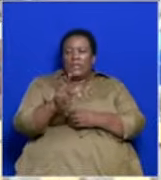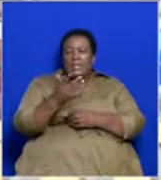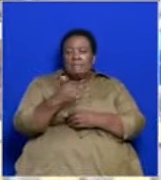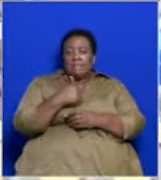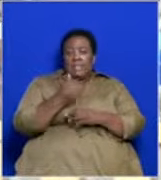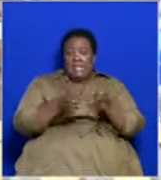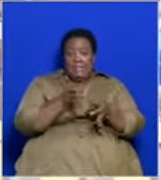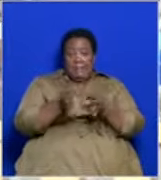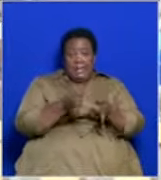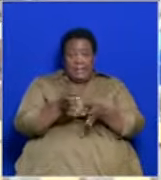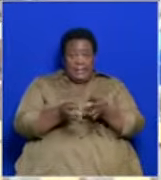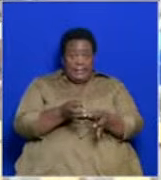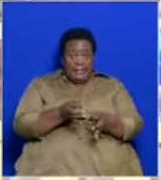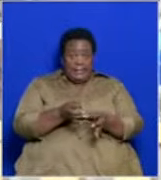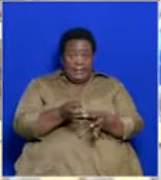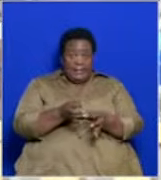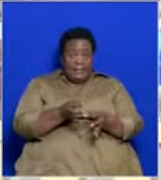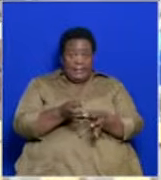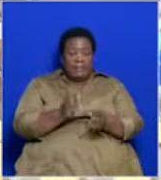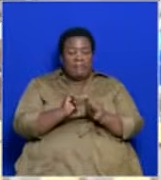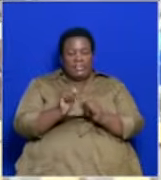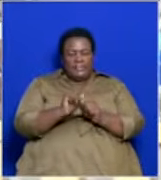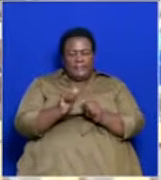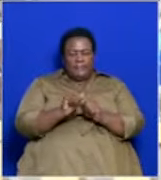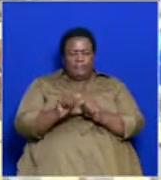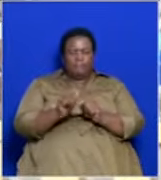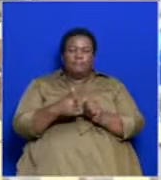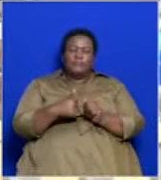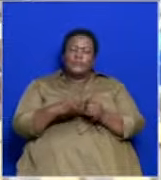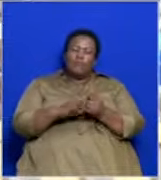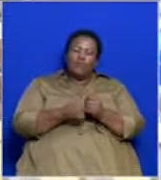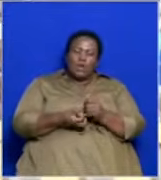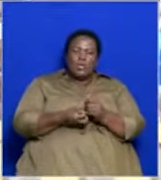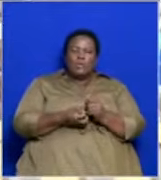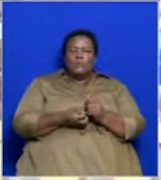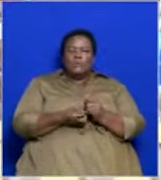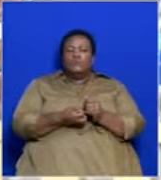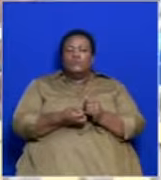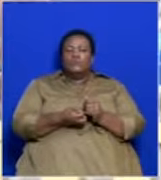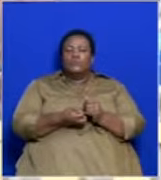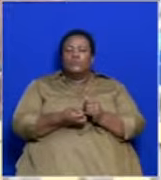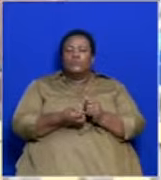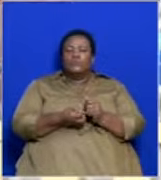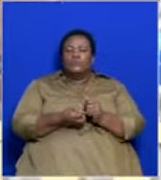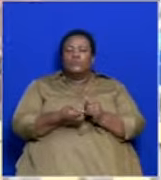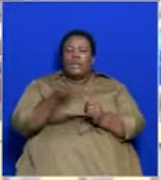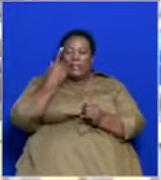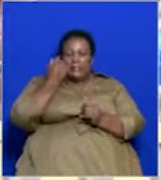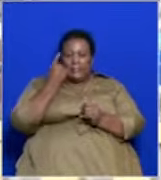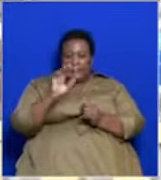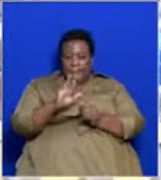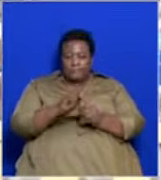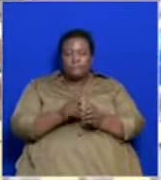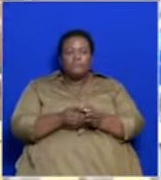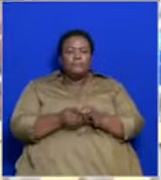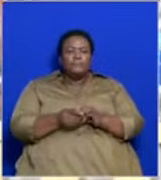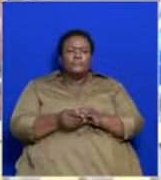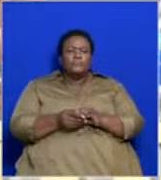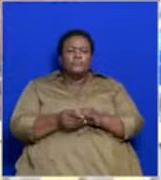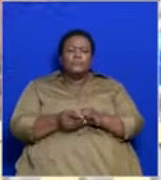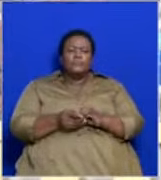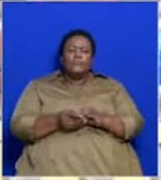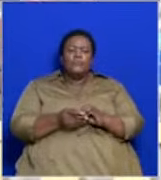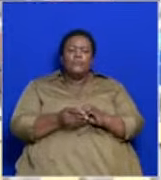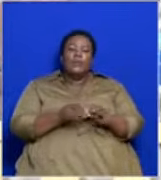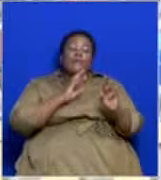and explain better what I'm trying to get from you. So your report sets out all of those things.